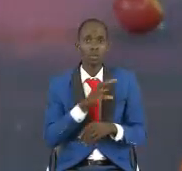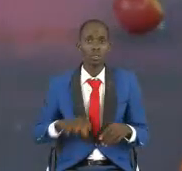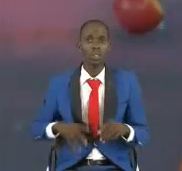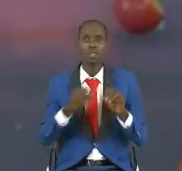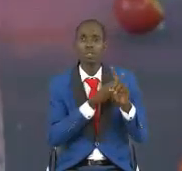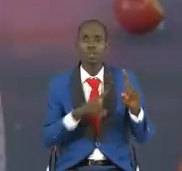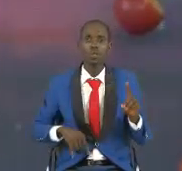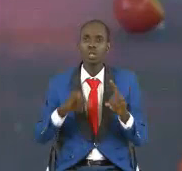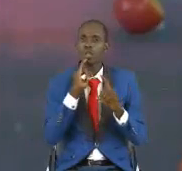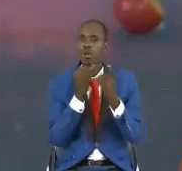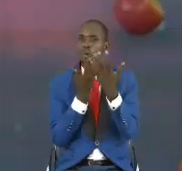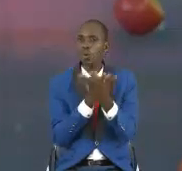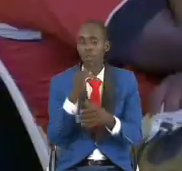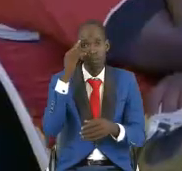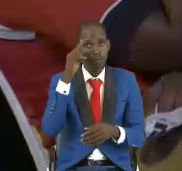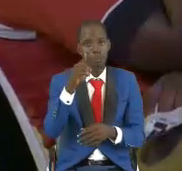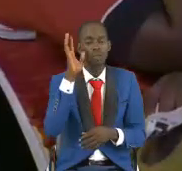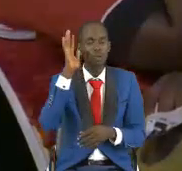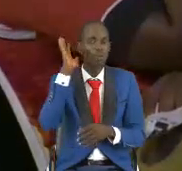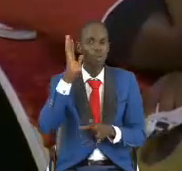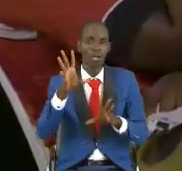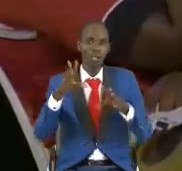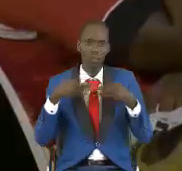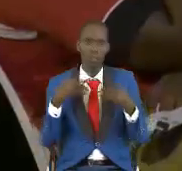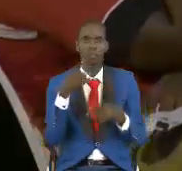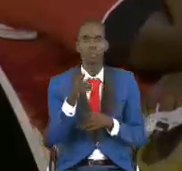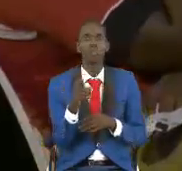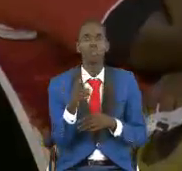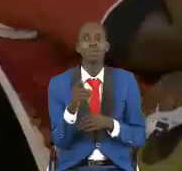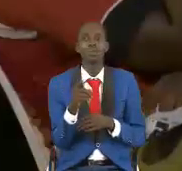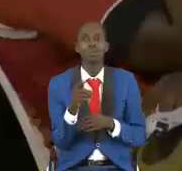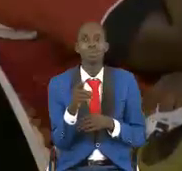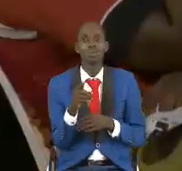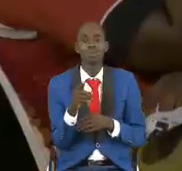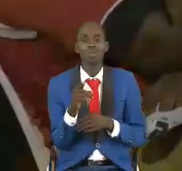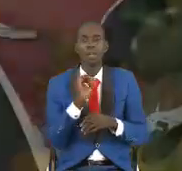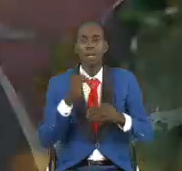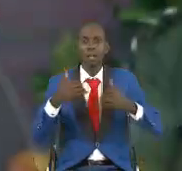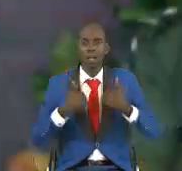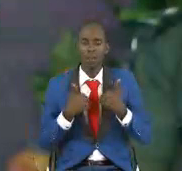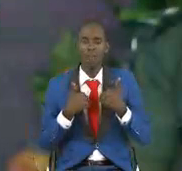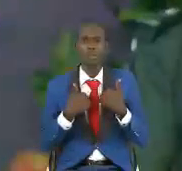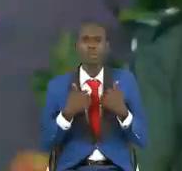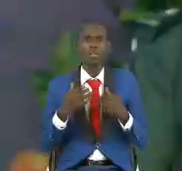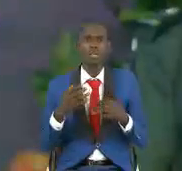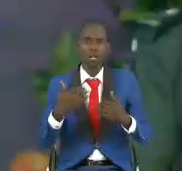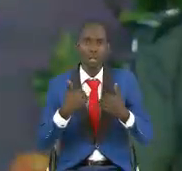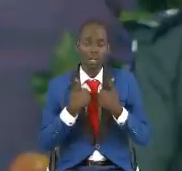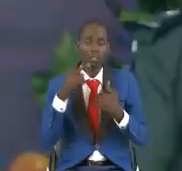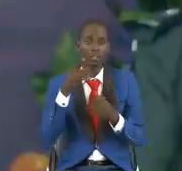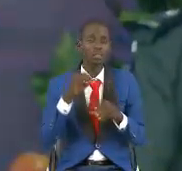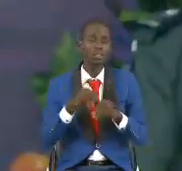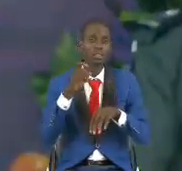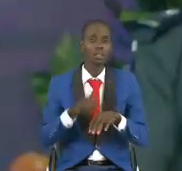you. He will receive you. Amen. I have heard thee in a time accepted, in the day